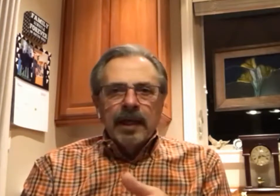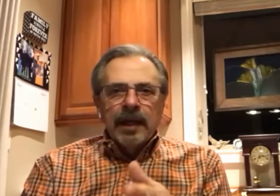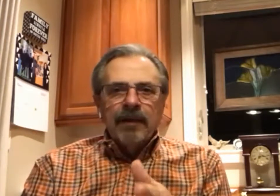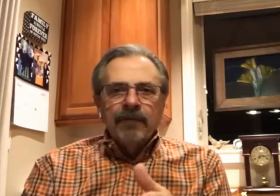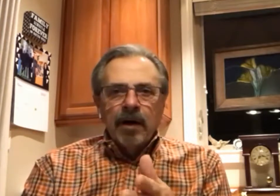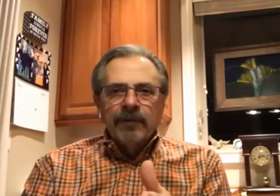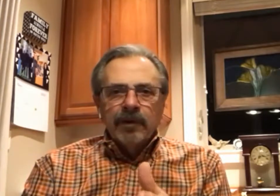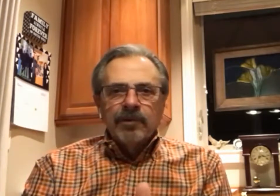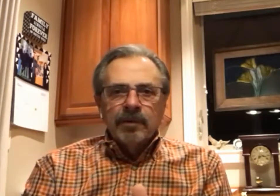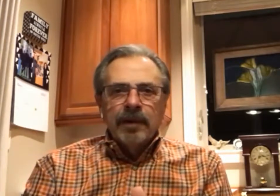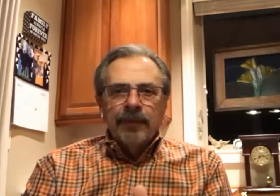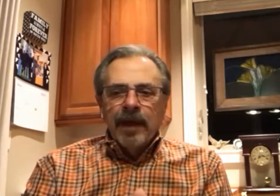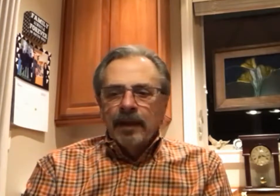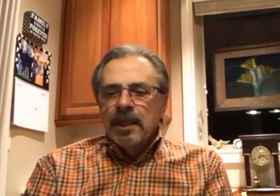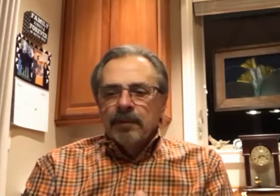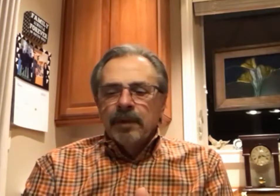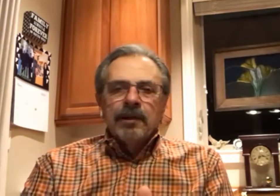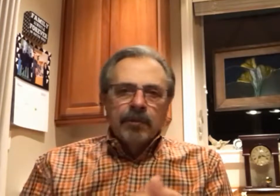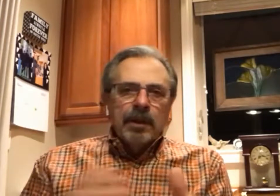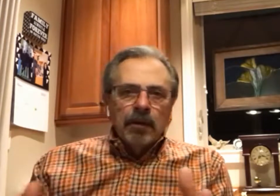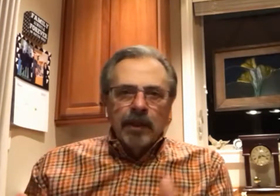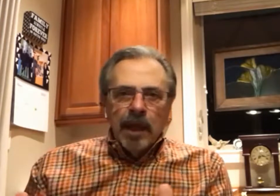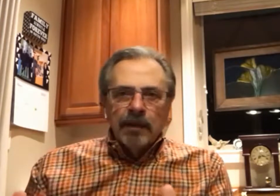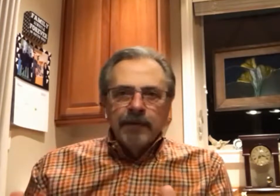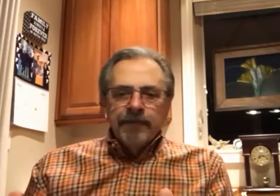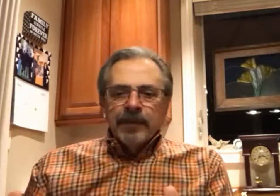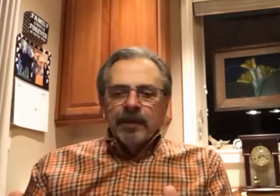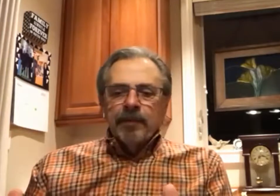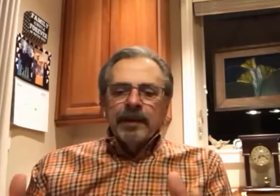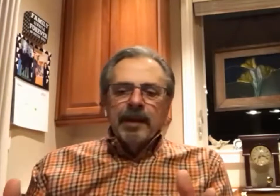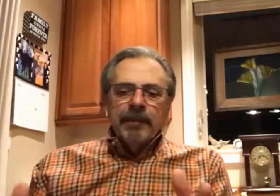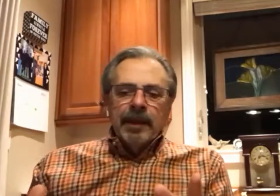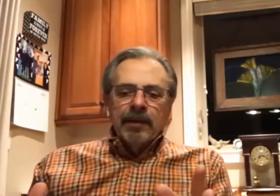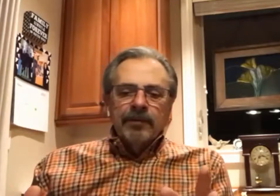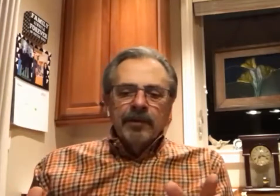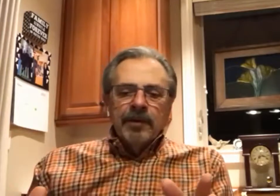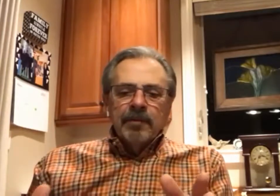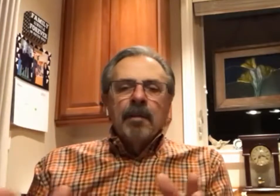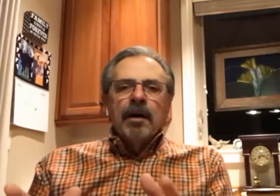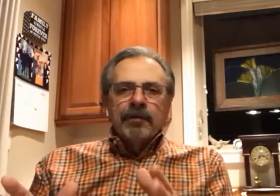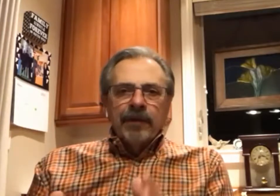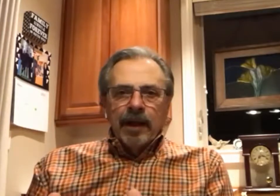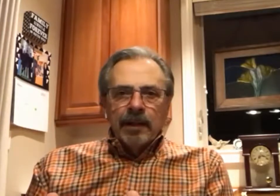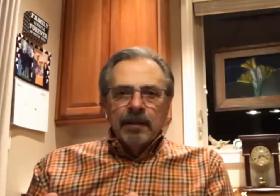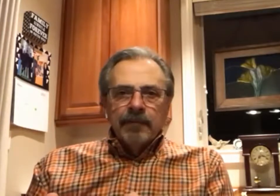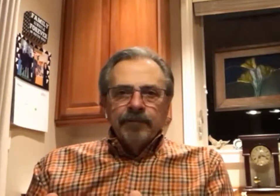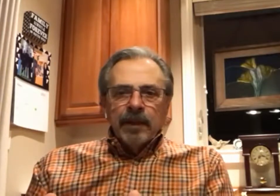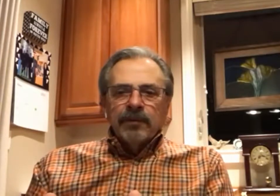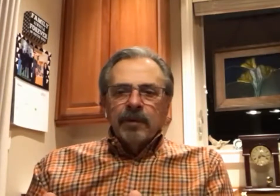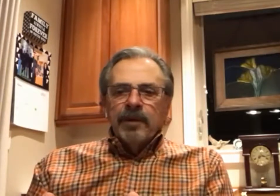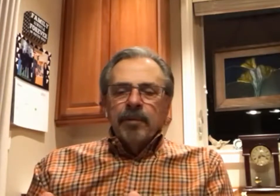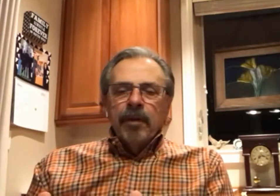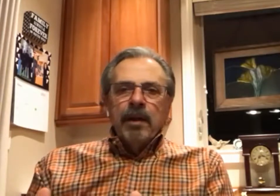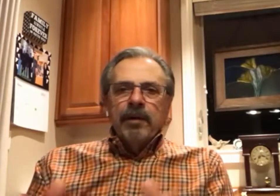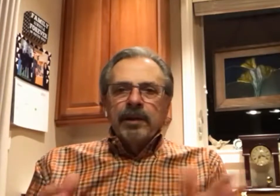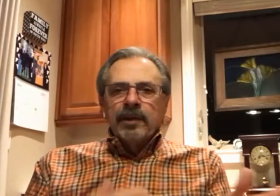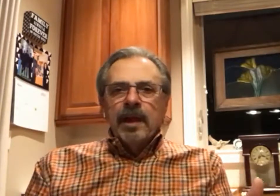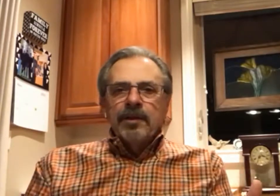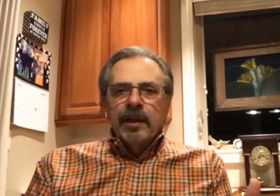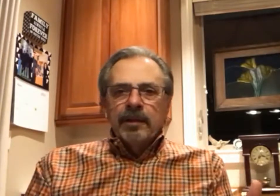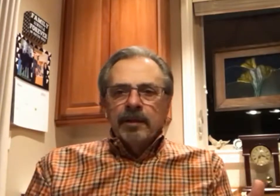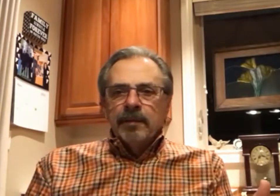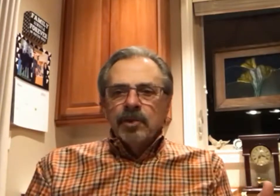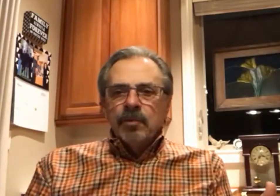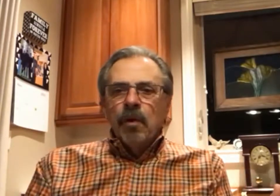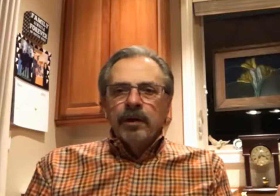we'll sit down and have a conversation about that, because we know that the pandemic has modified some of the priorities